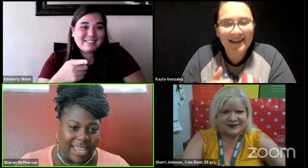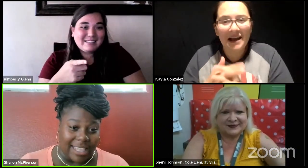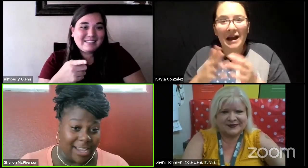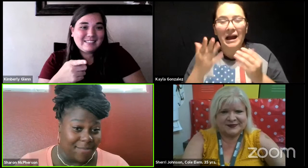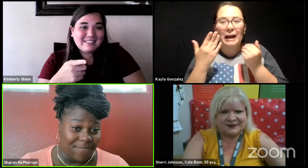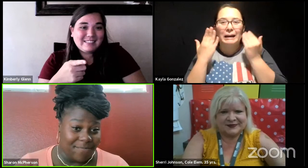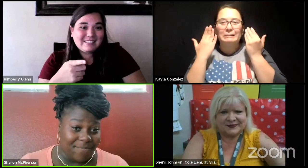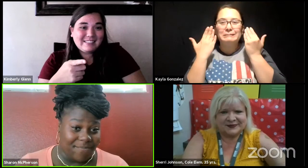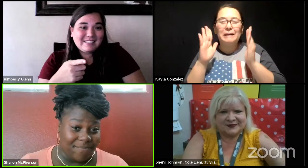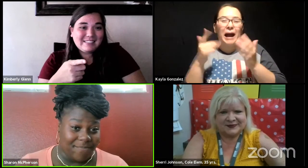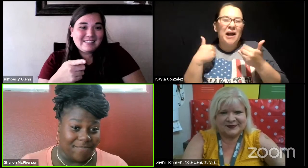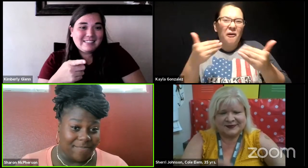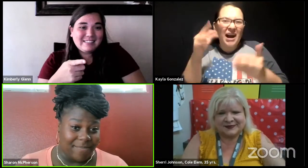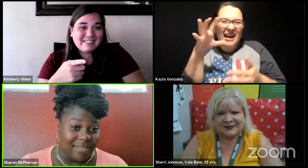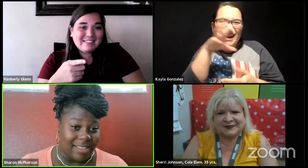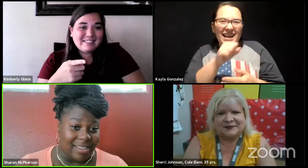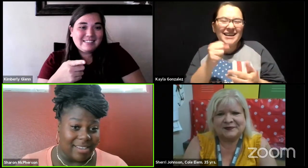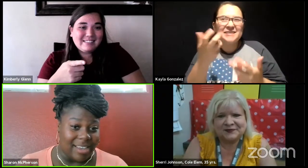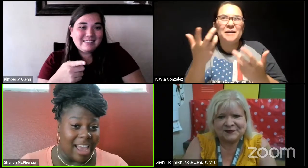Kayla?